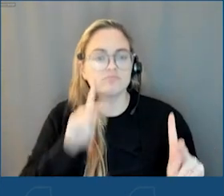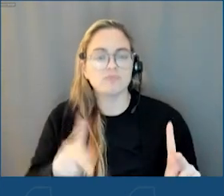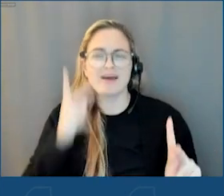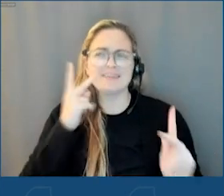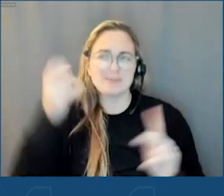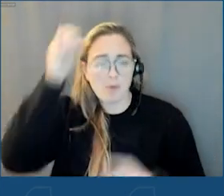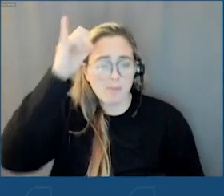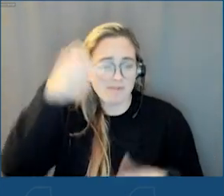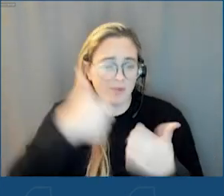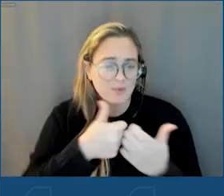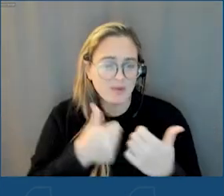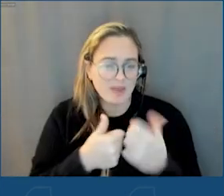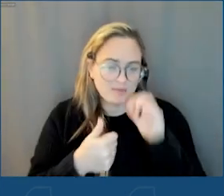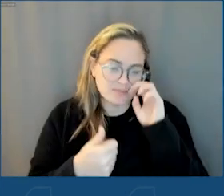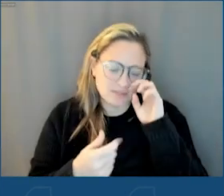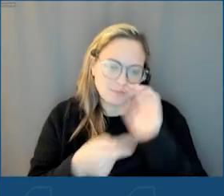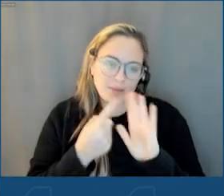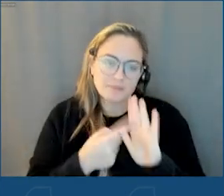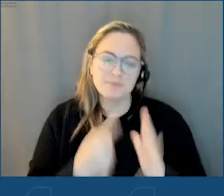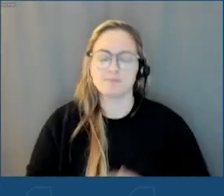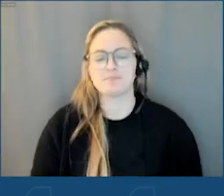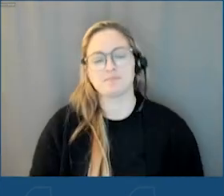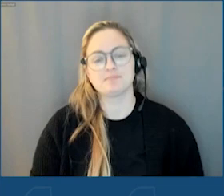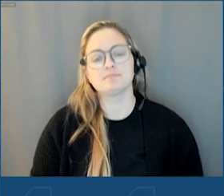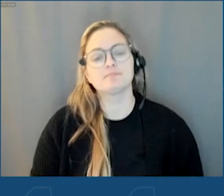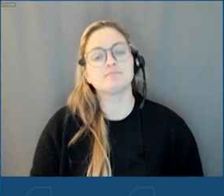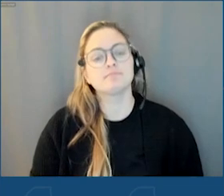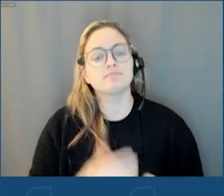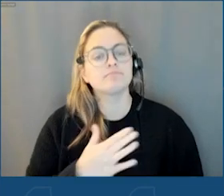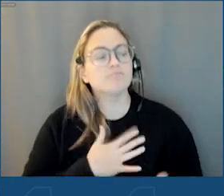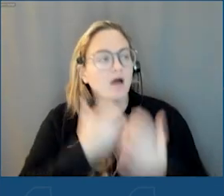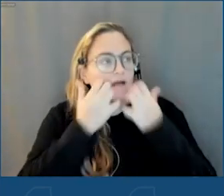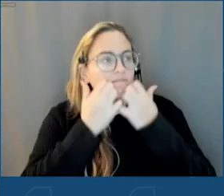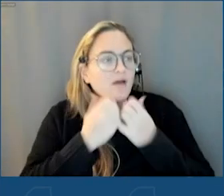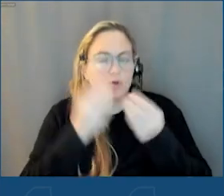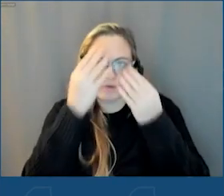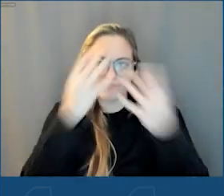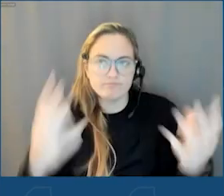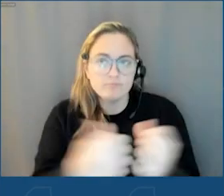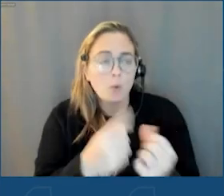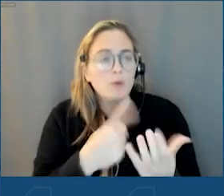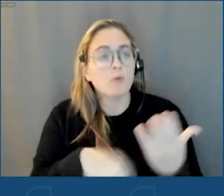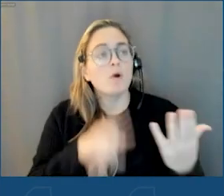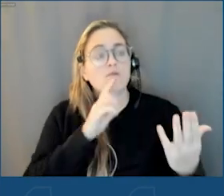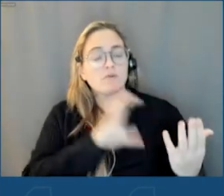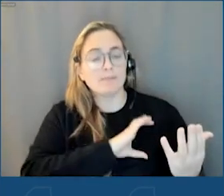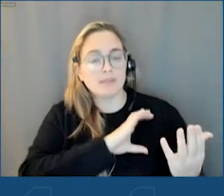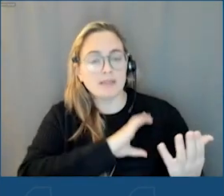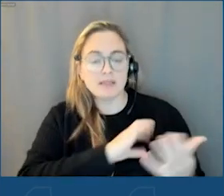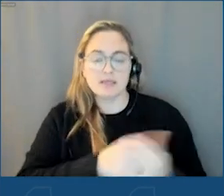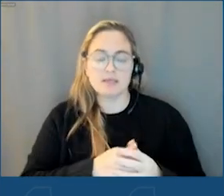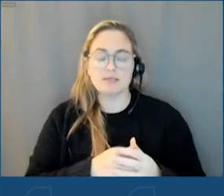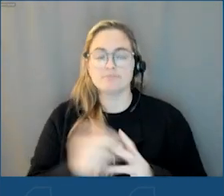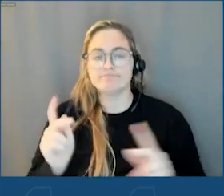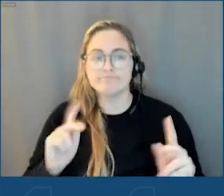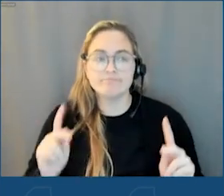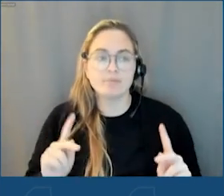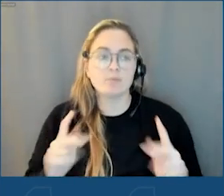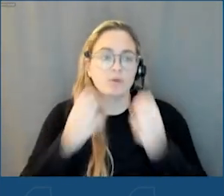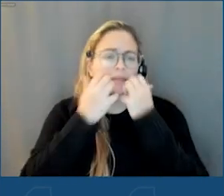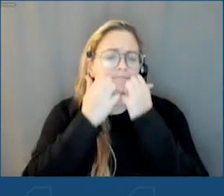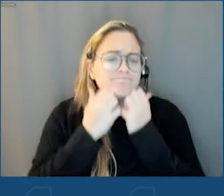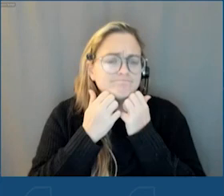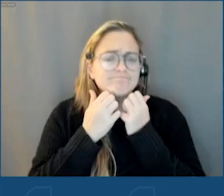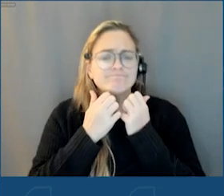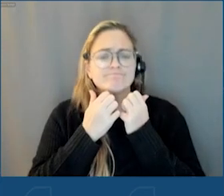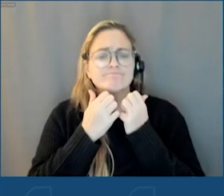sometimes. And also conveying my values and what we want in our police officers and people that care deeply and are